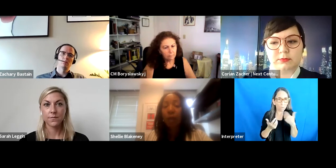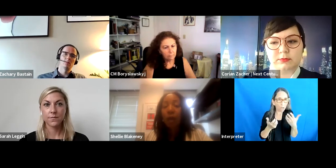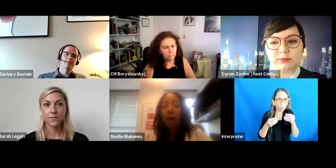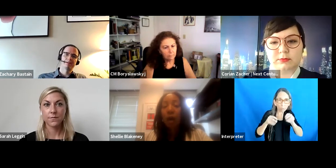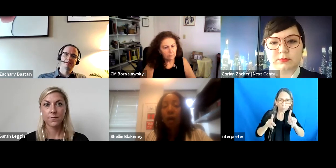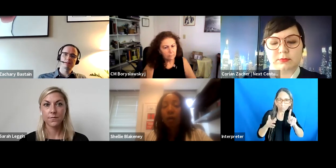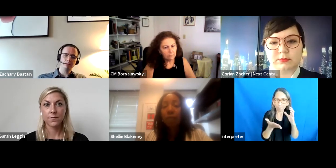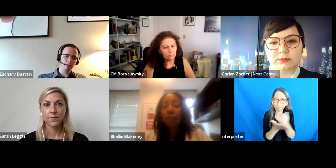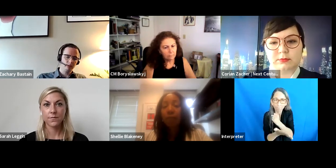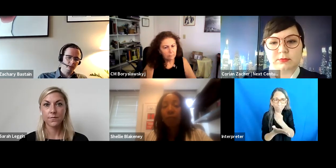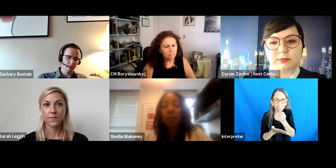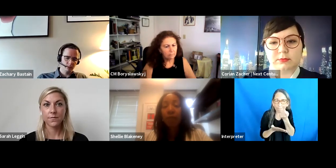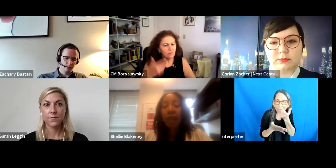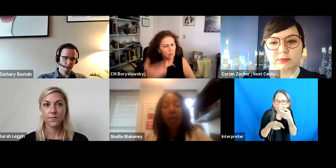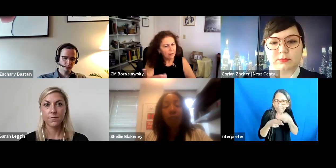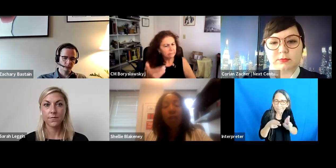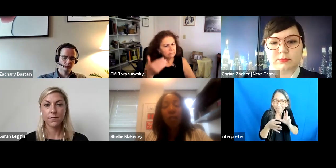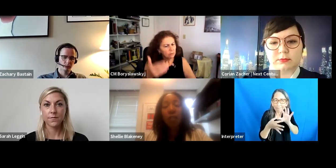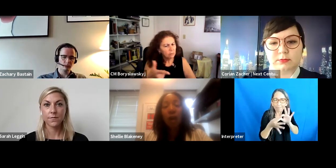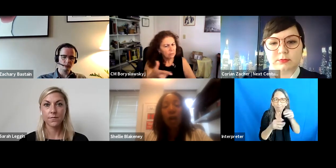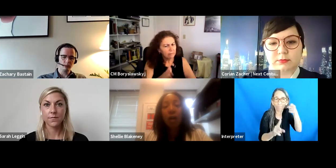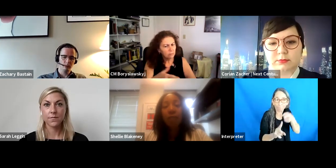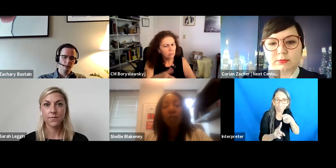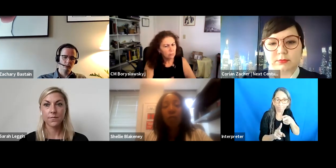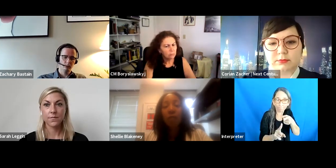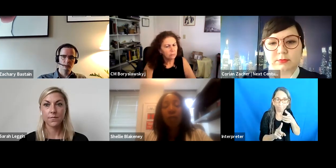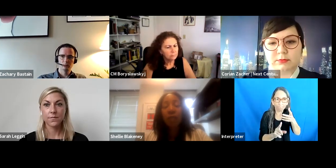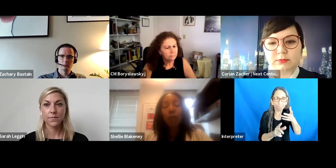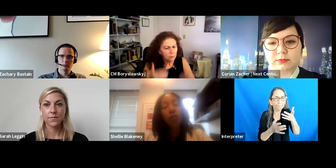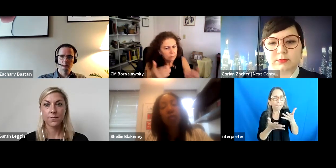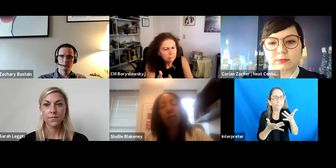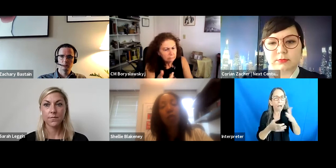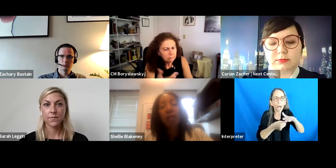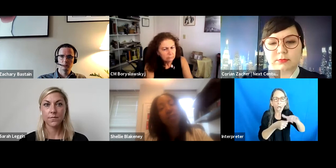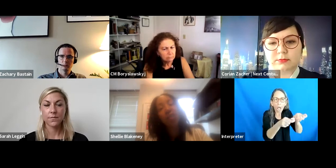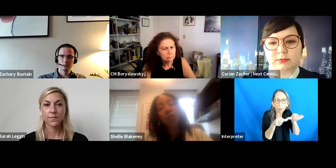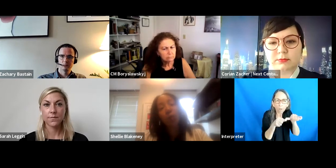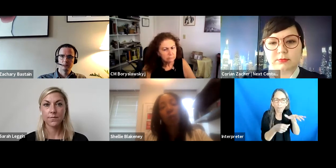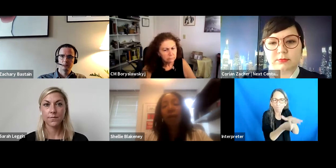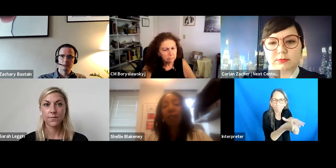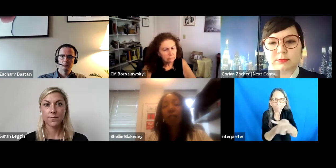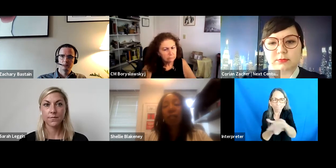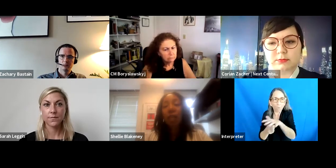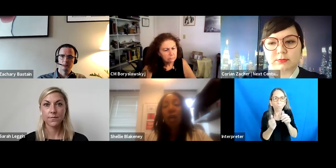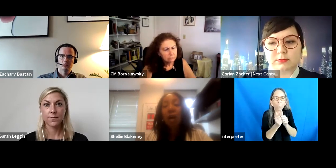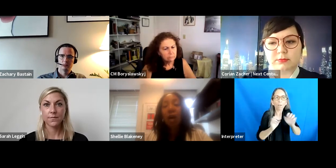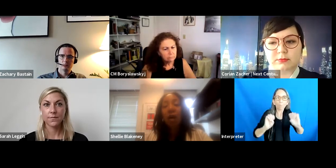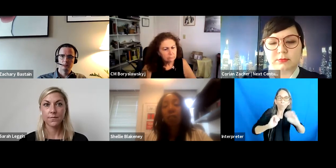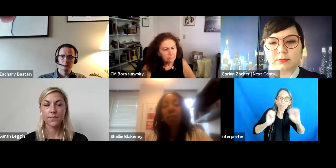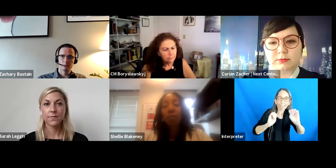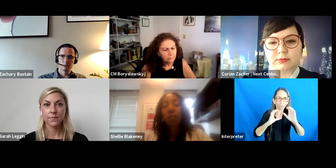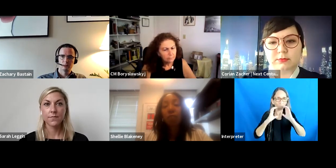about some of the areas involving emergency communications where wireless